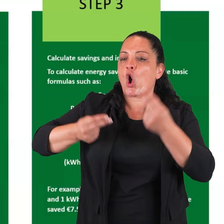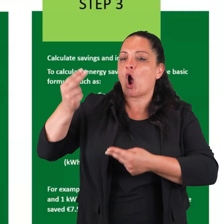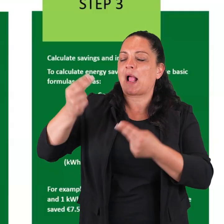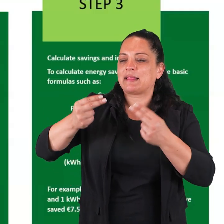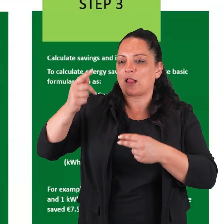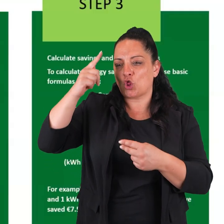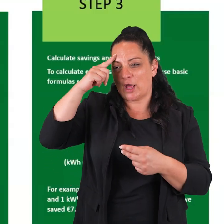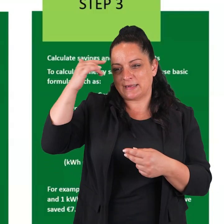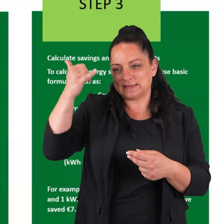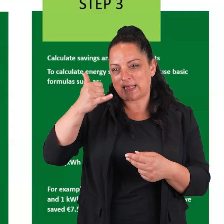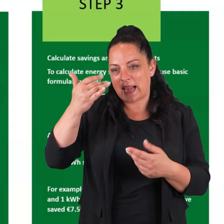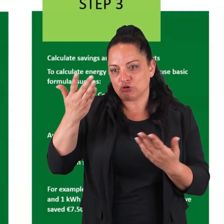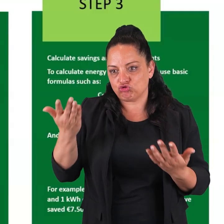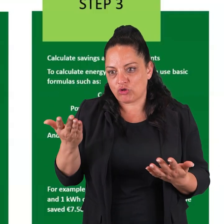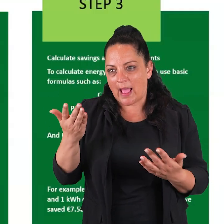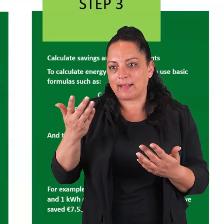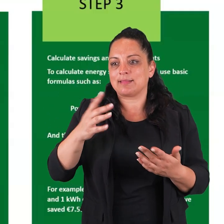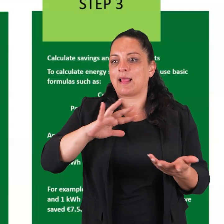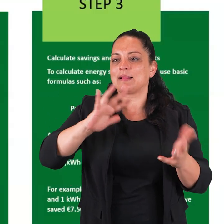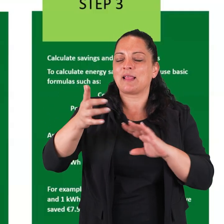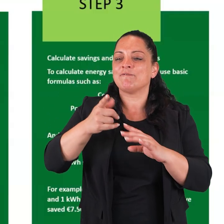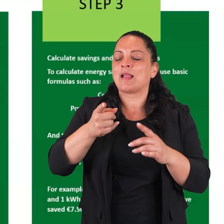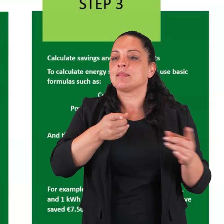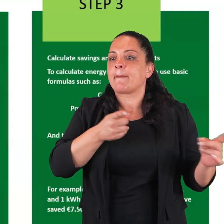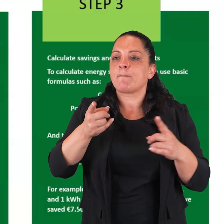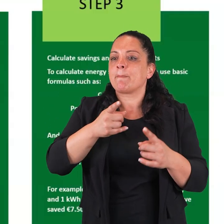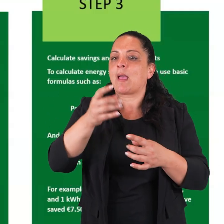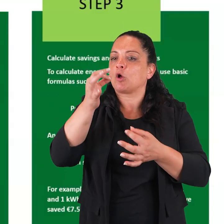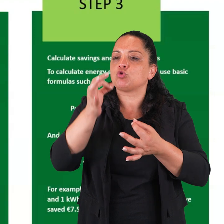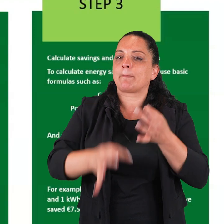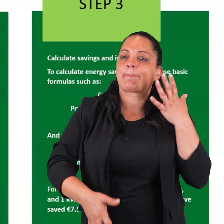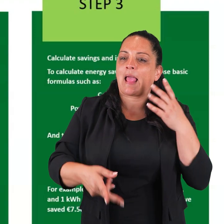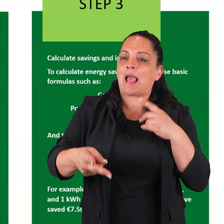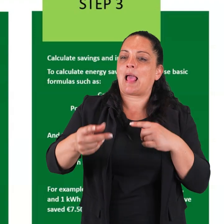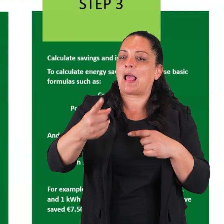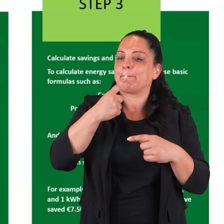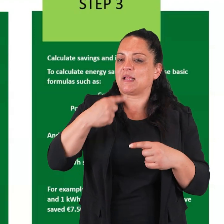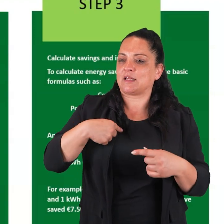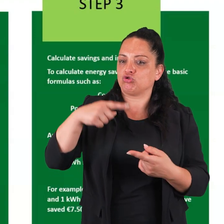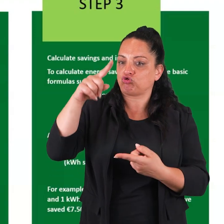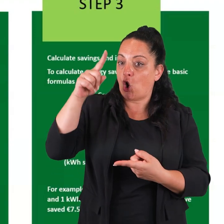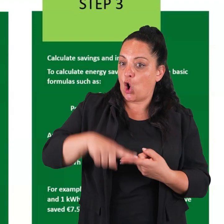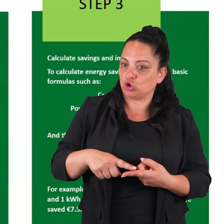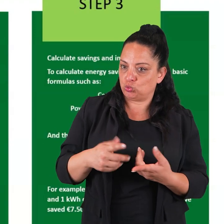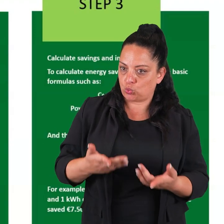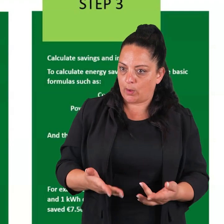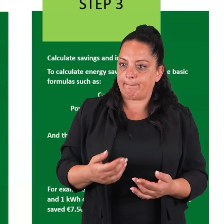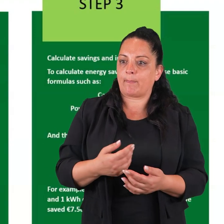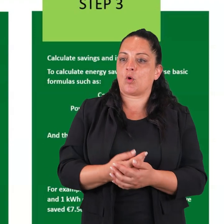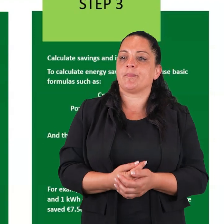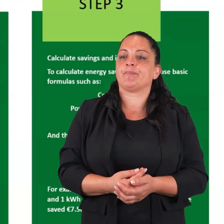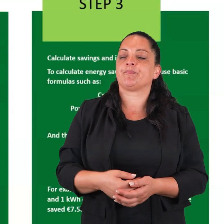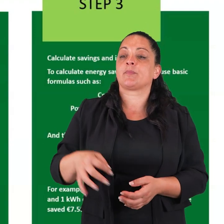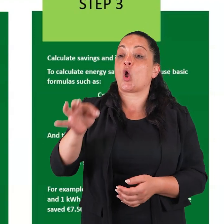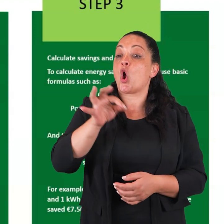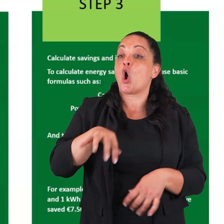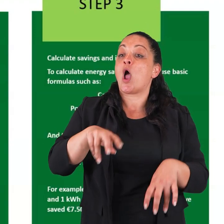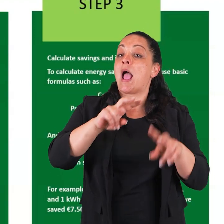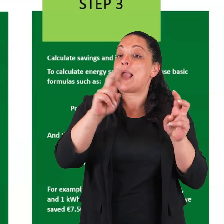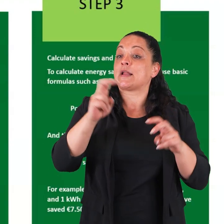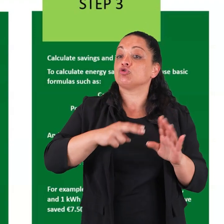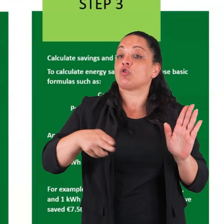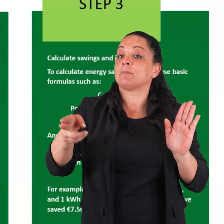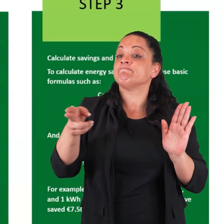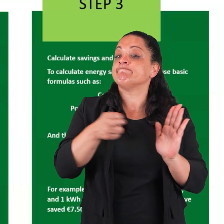smart meters that show real-time consumption. And then we have also